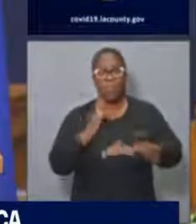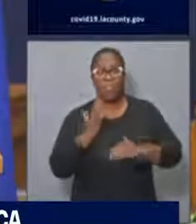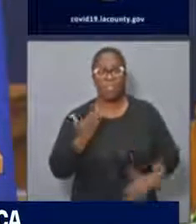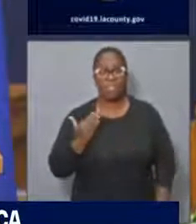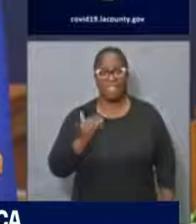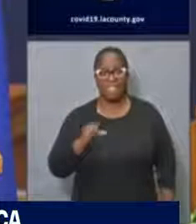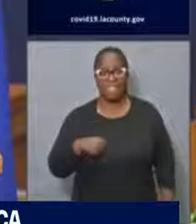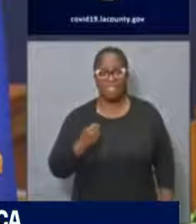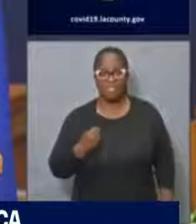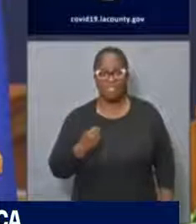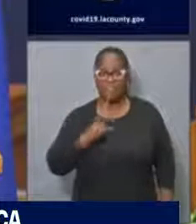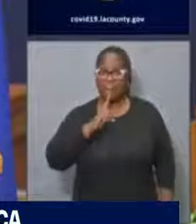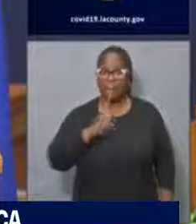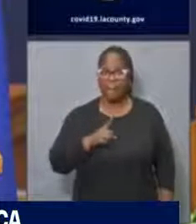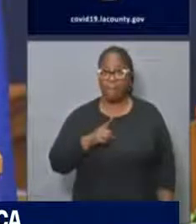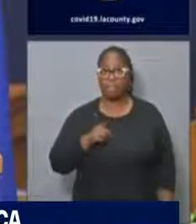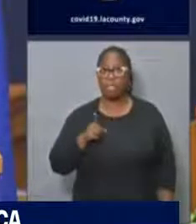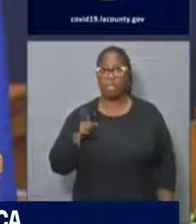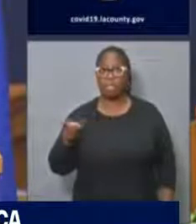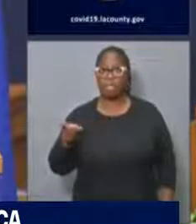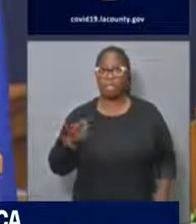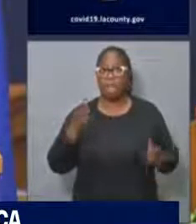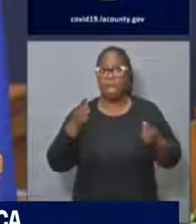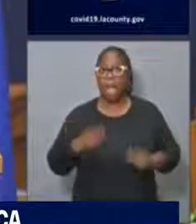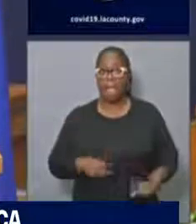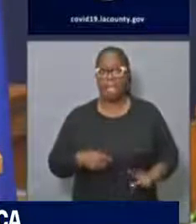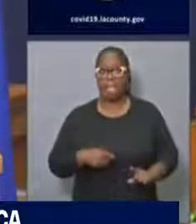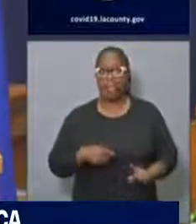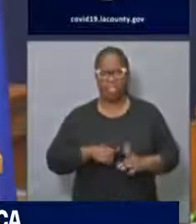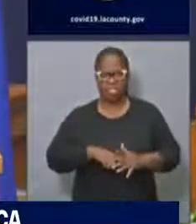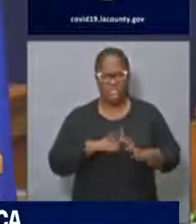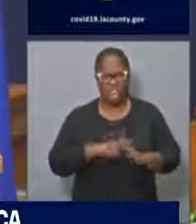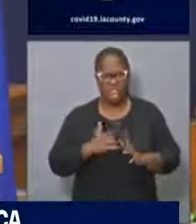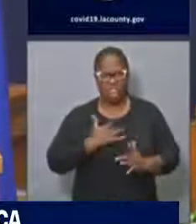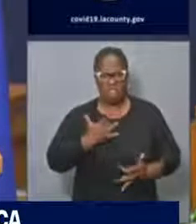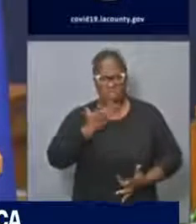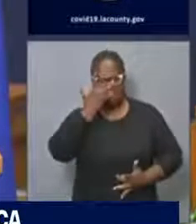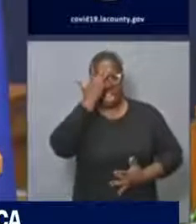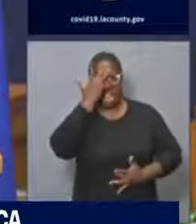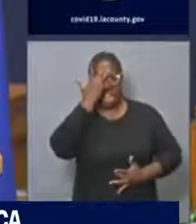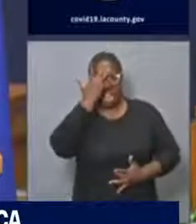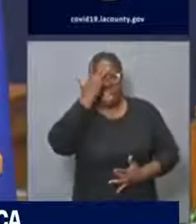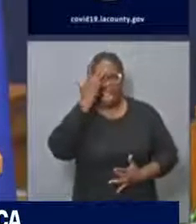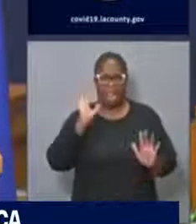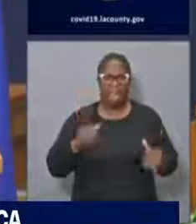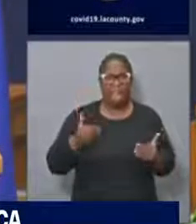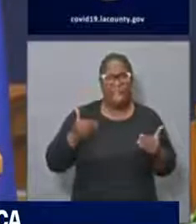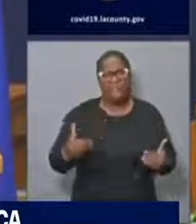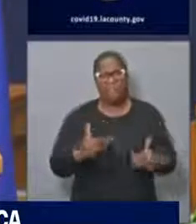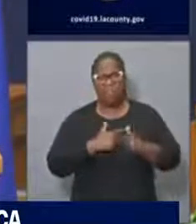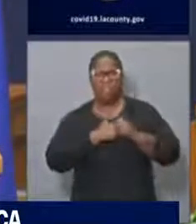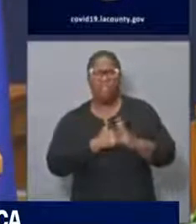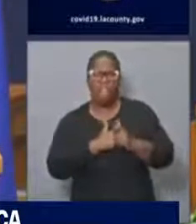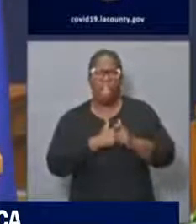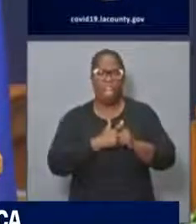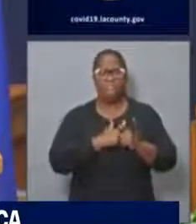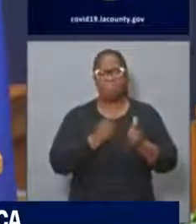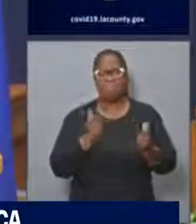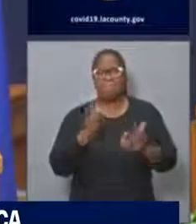In fact, she went on a miles run on the day she started to experience COVID-19 symptoms.